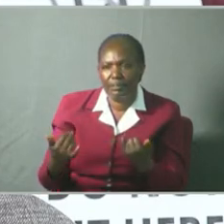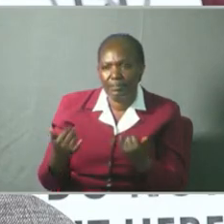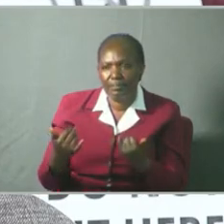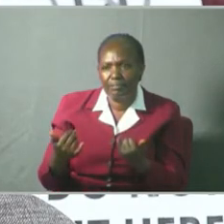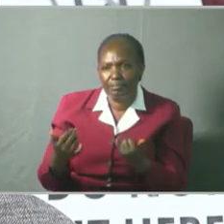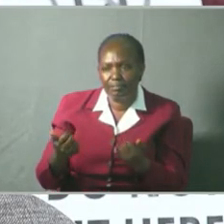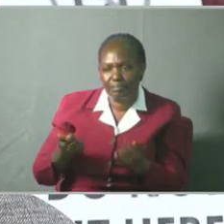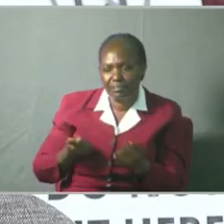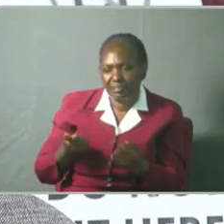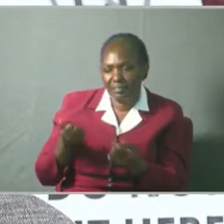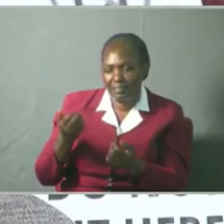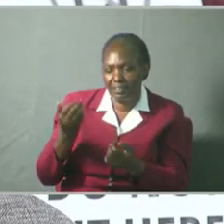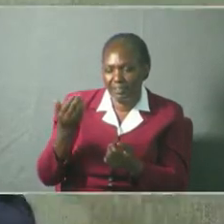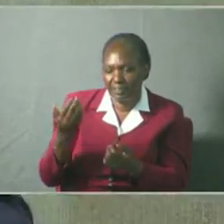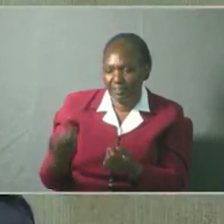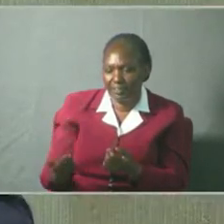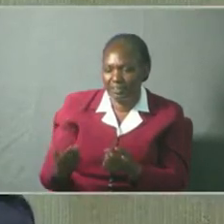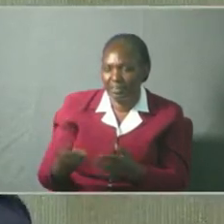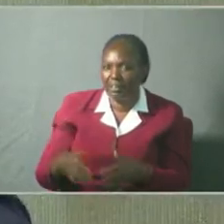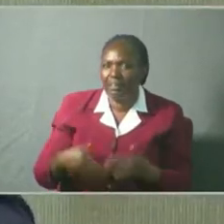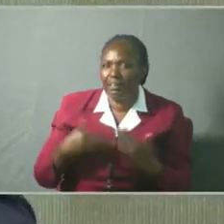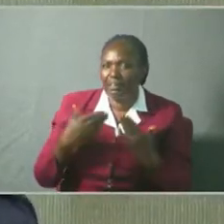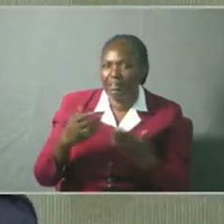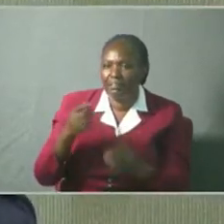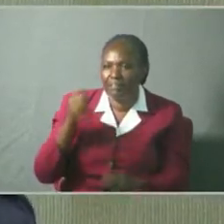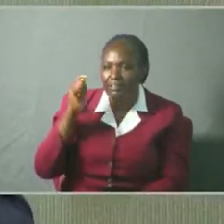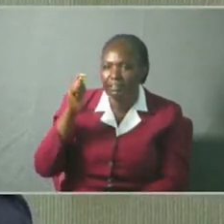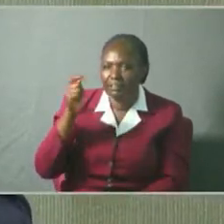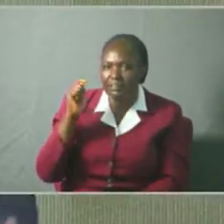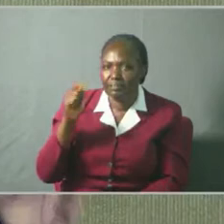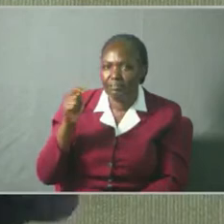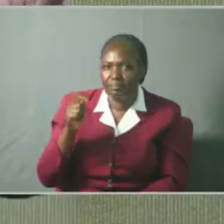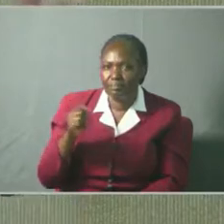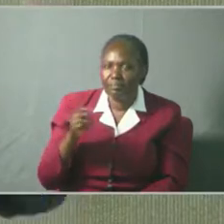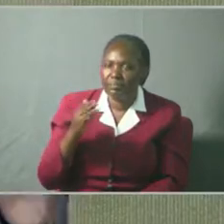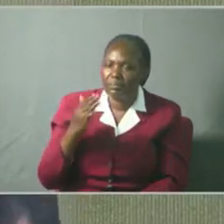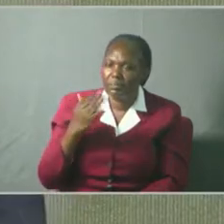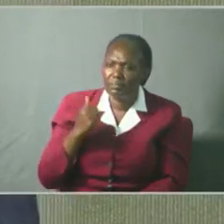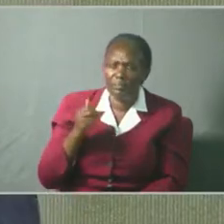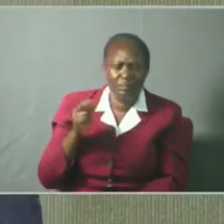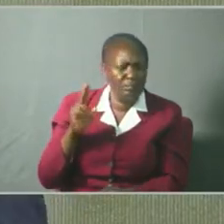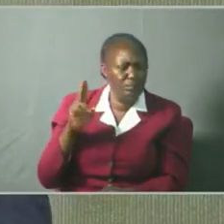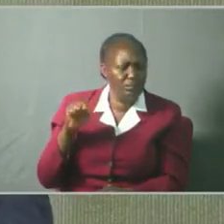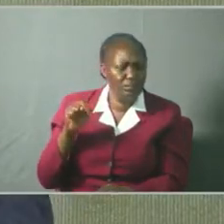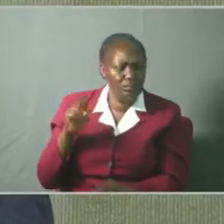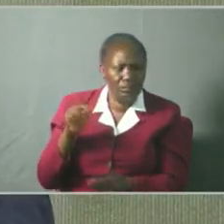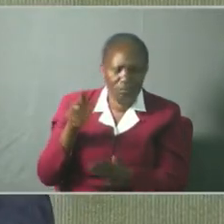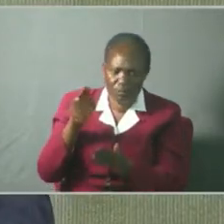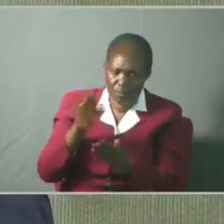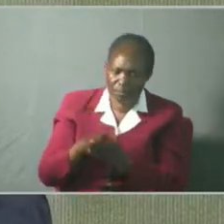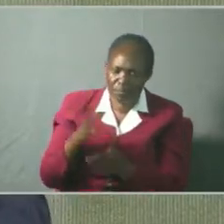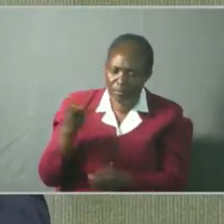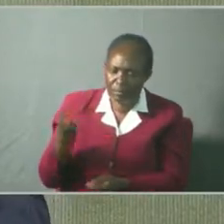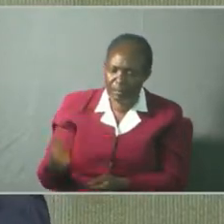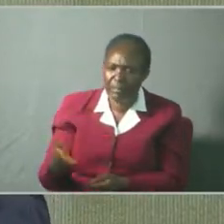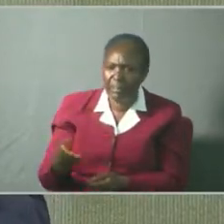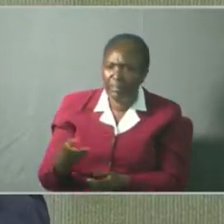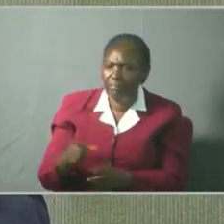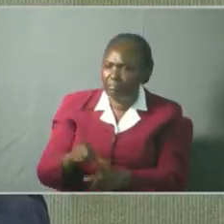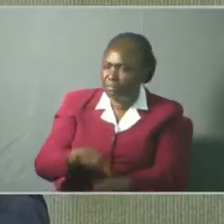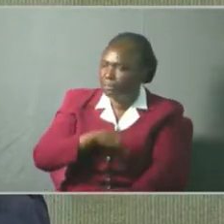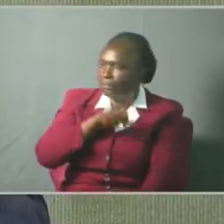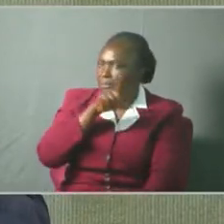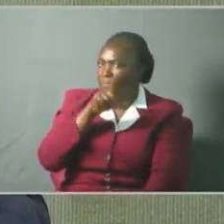testimony. And then we will bring this to an end because we also don't want to keep you for too long. But it is good to